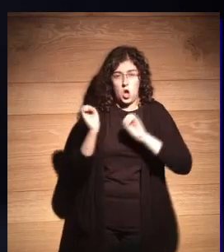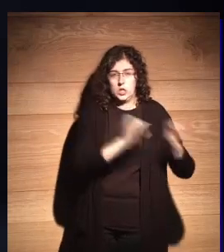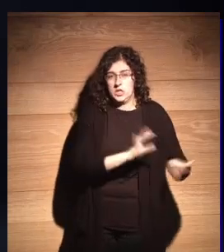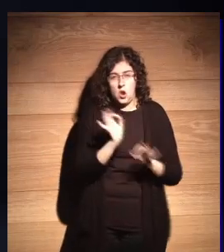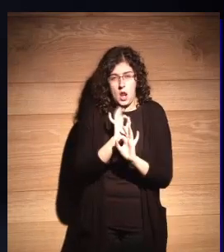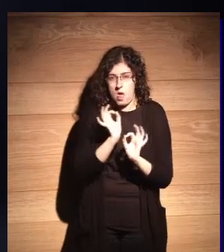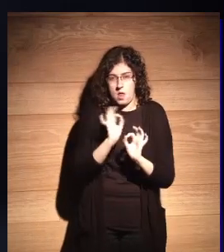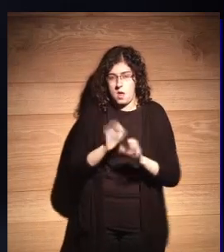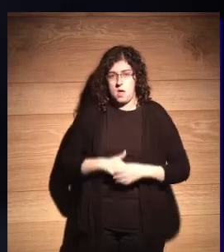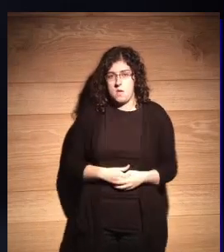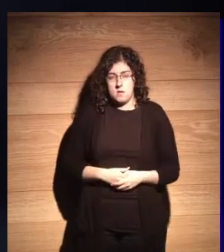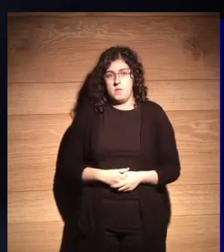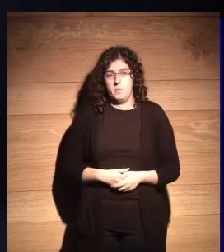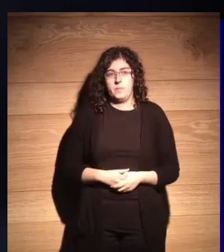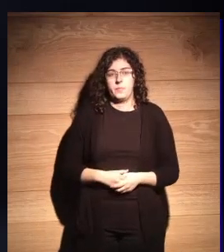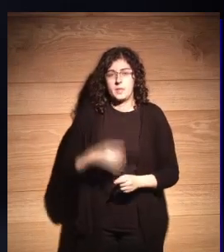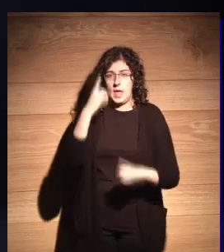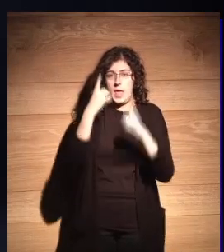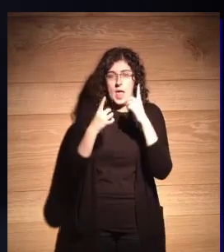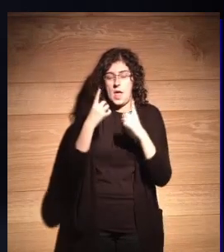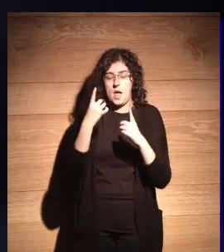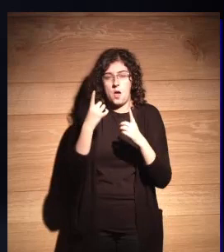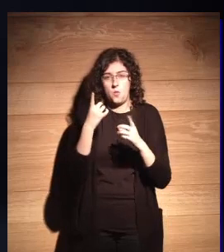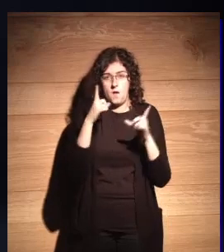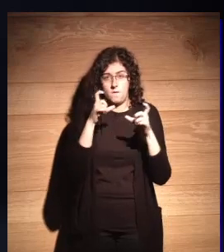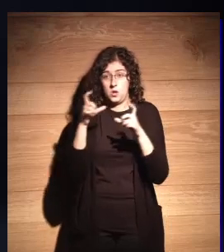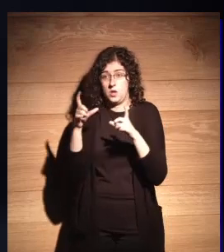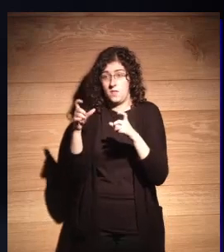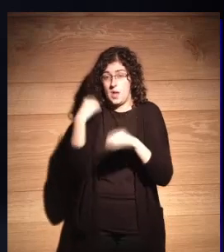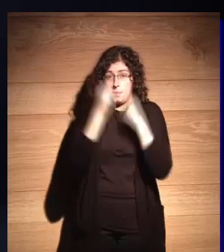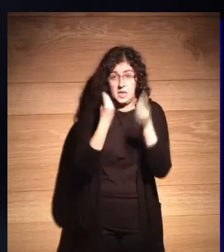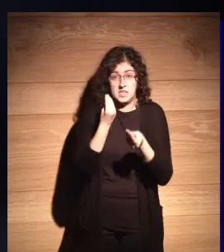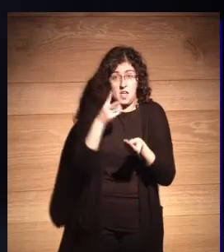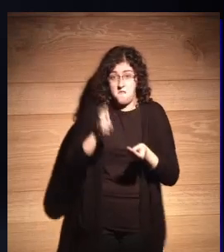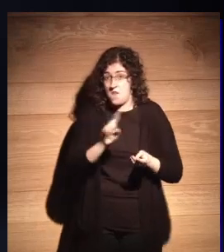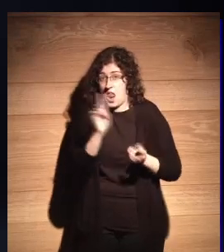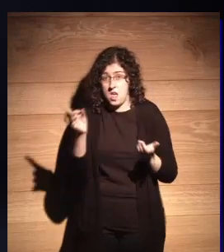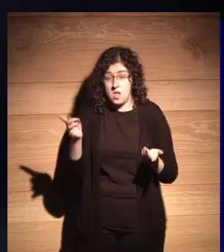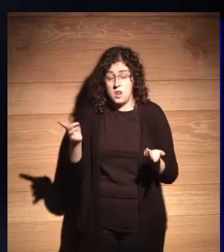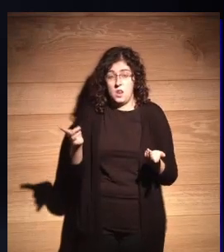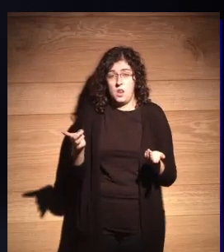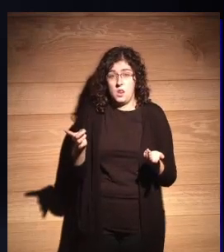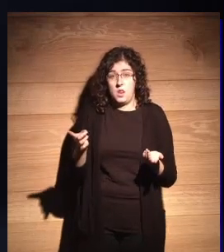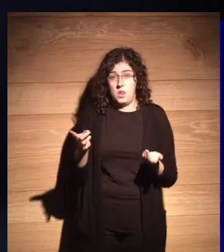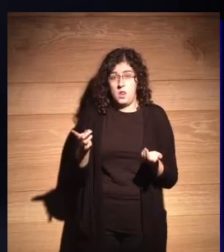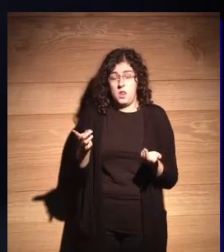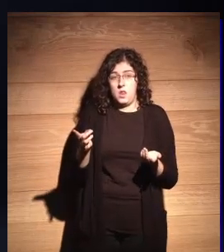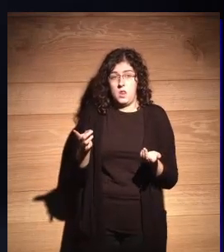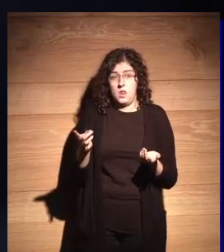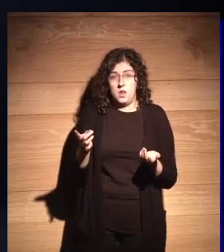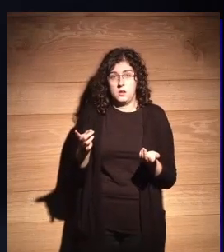And some of the pictures which seemed to be useless 20 or 30 years ago now suddenly take